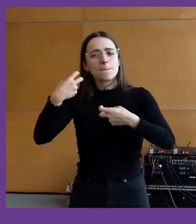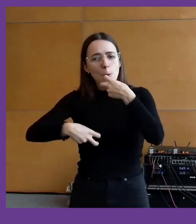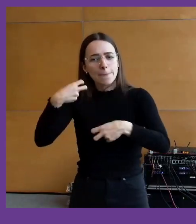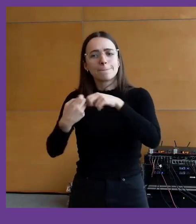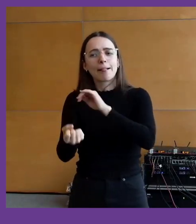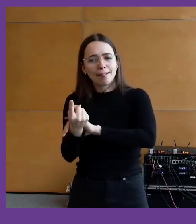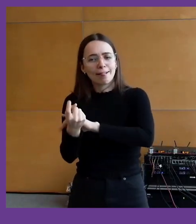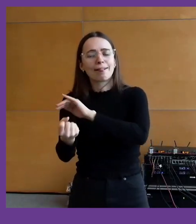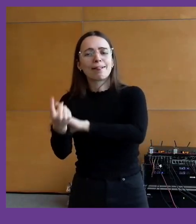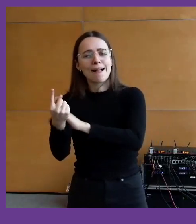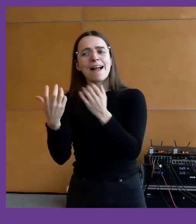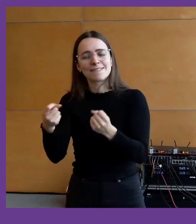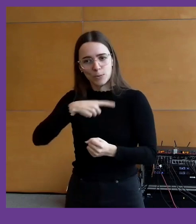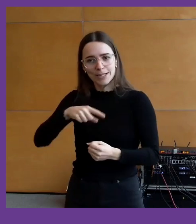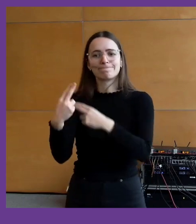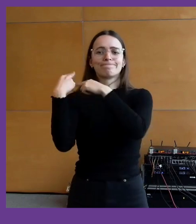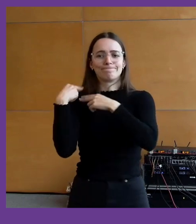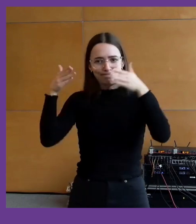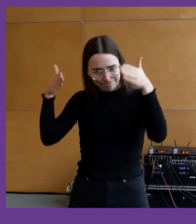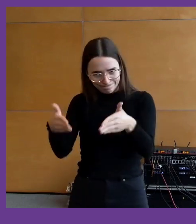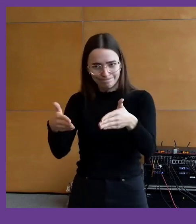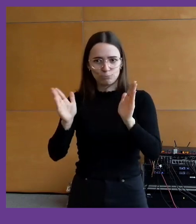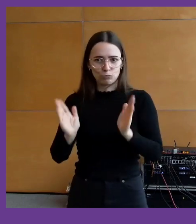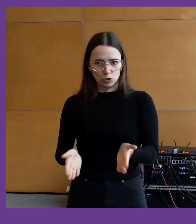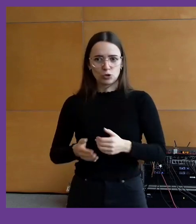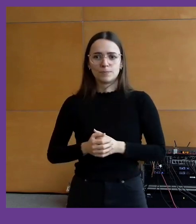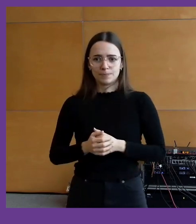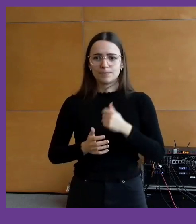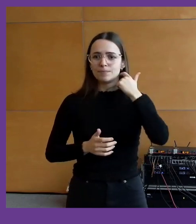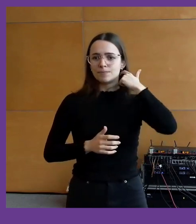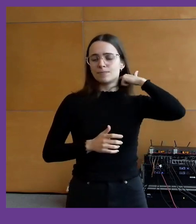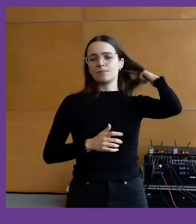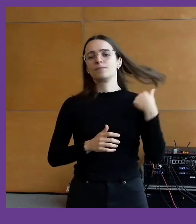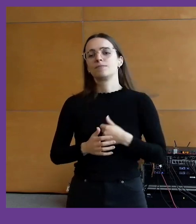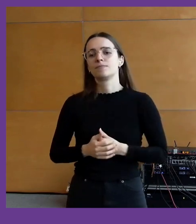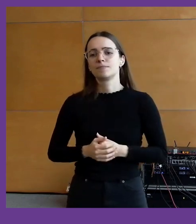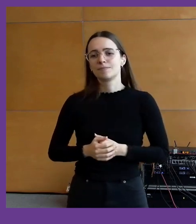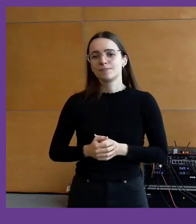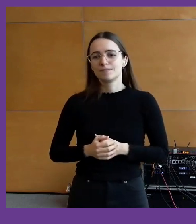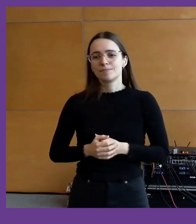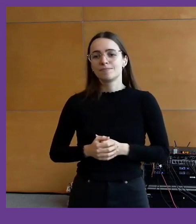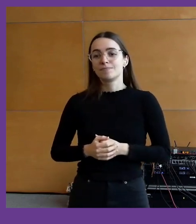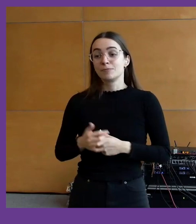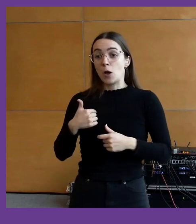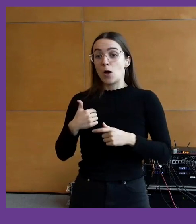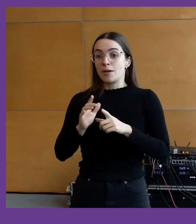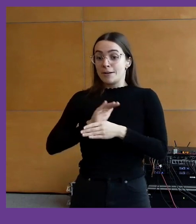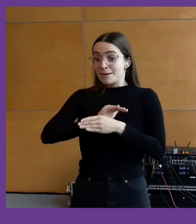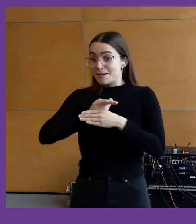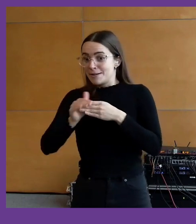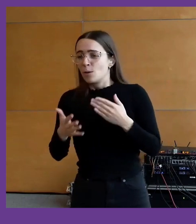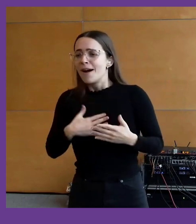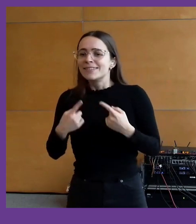Let me finish just by saying that we have a new commission. Now